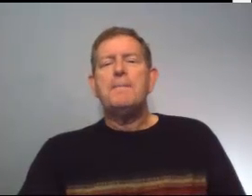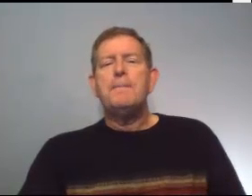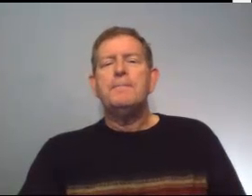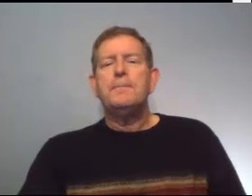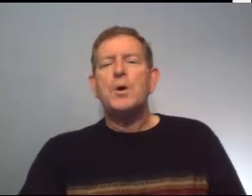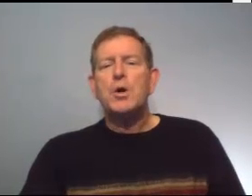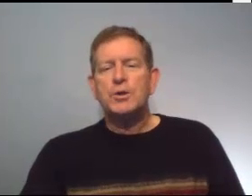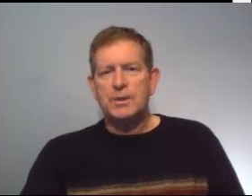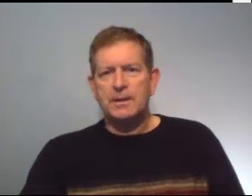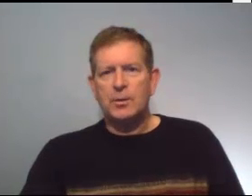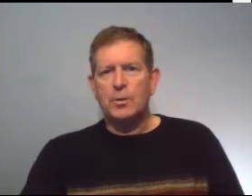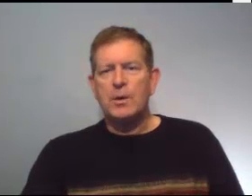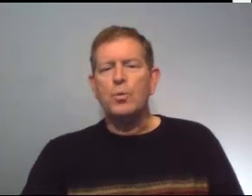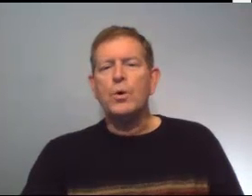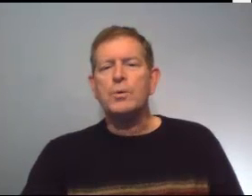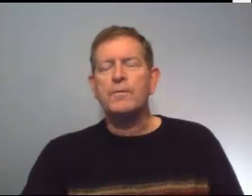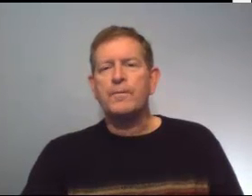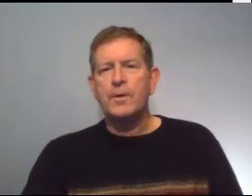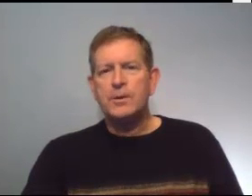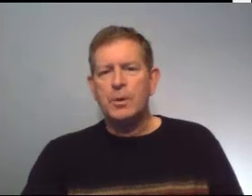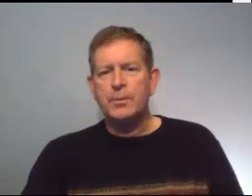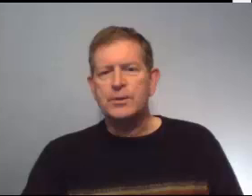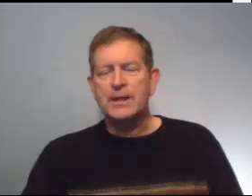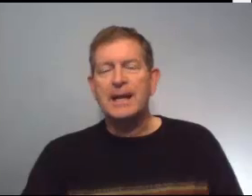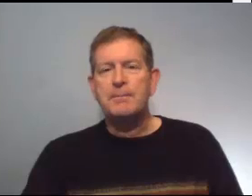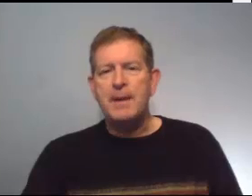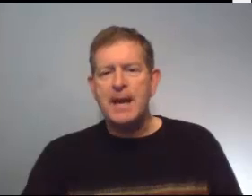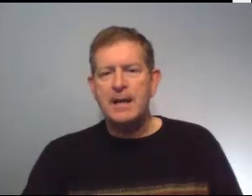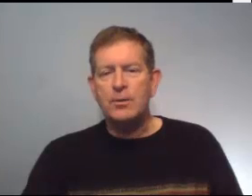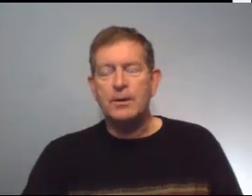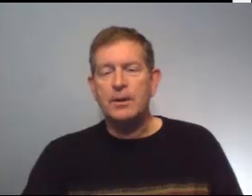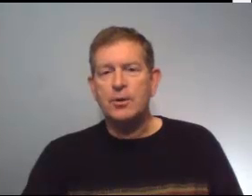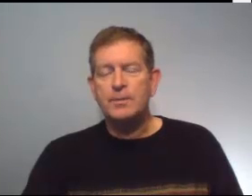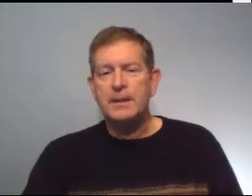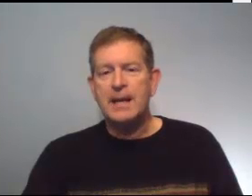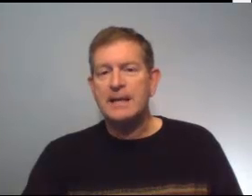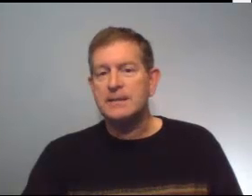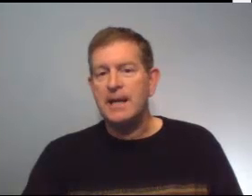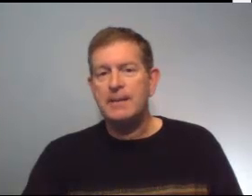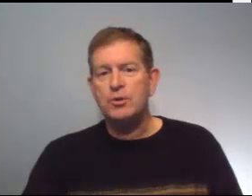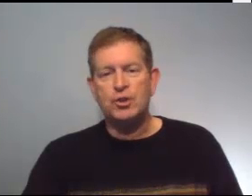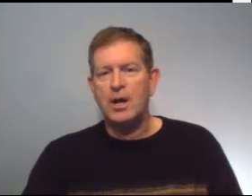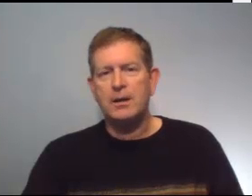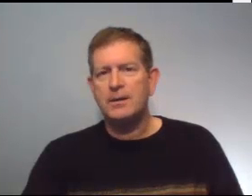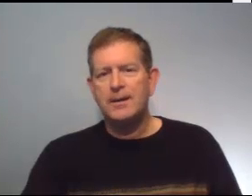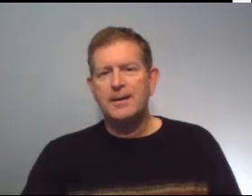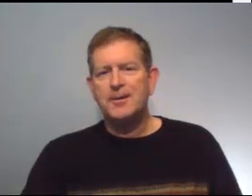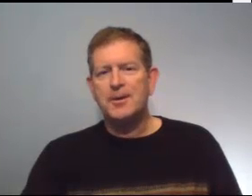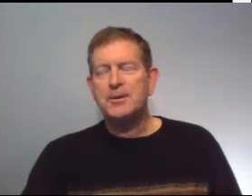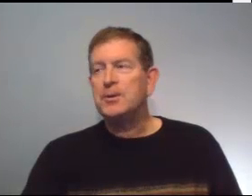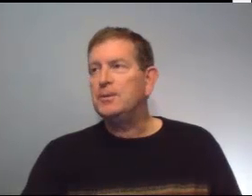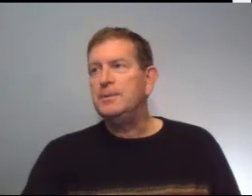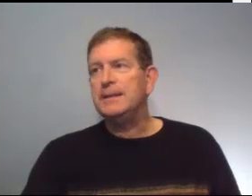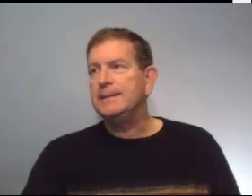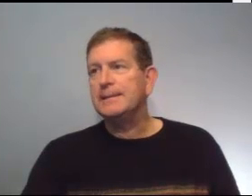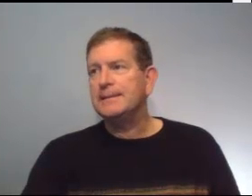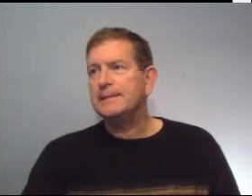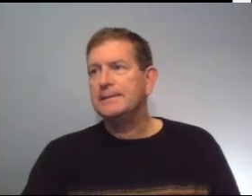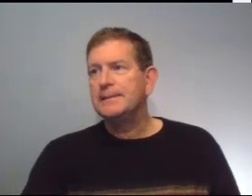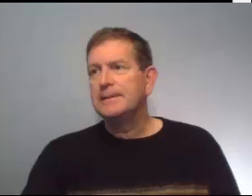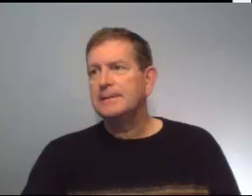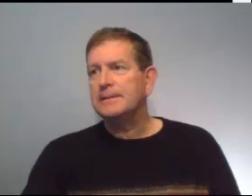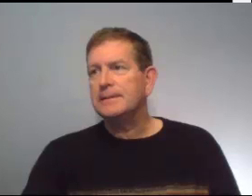When a person or a word referring to a person, like man, or it could be the guy's name, Chuck, or it could